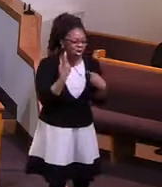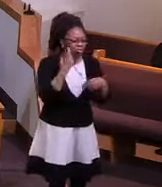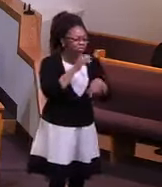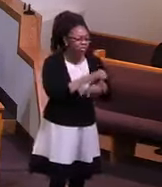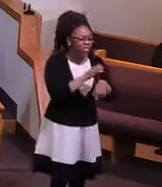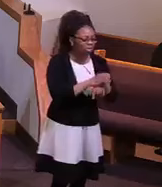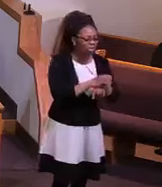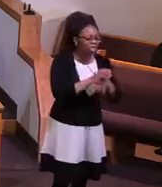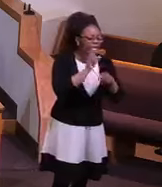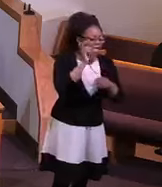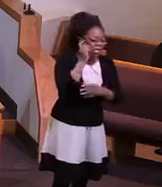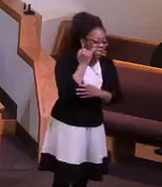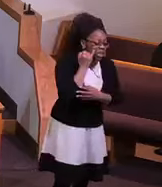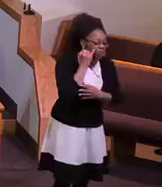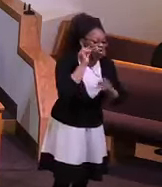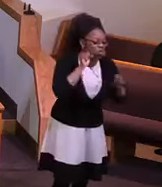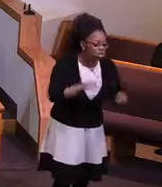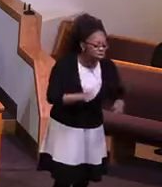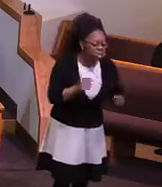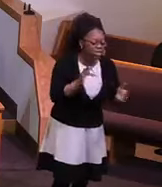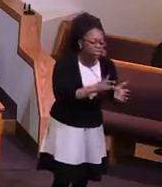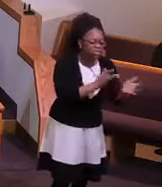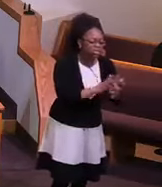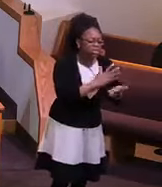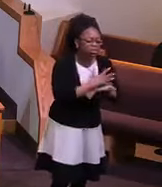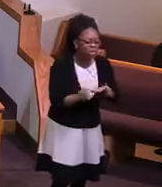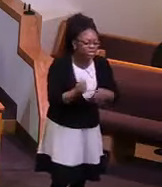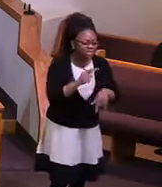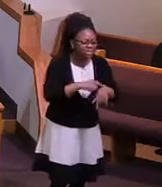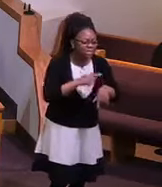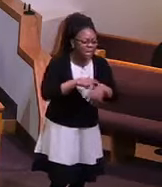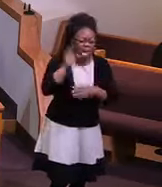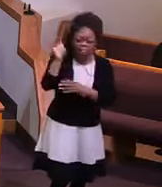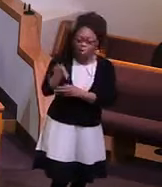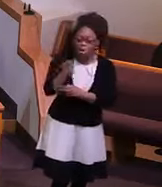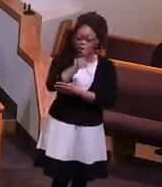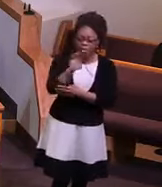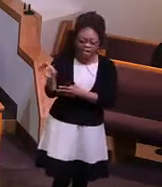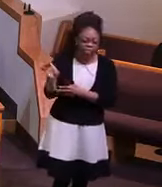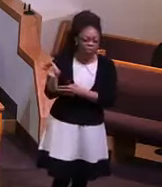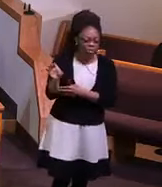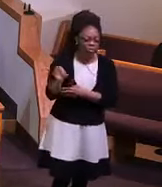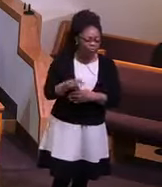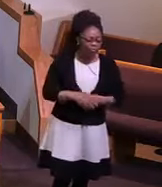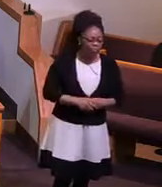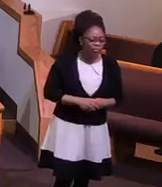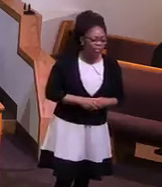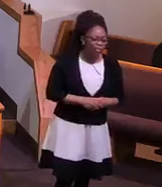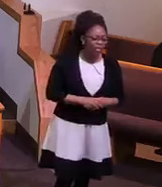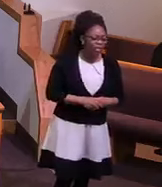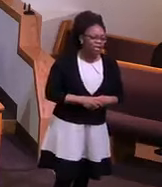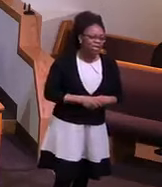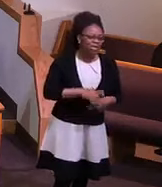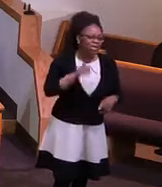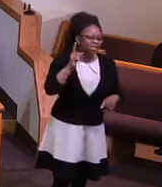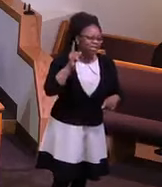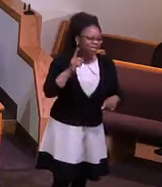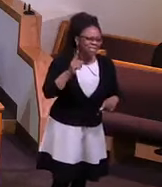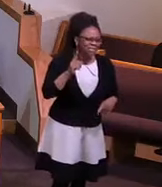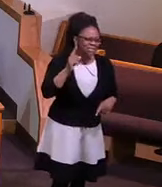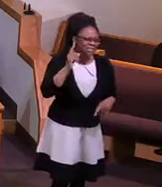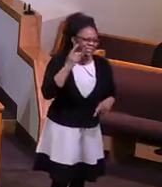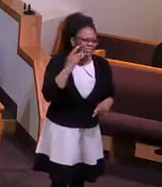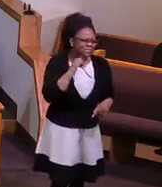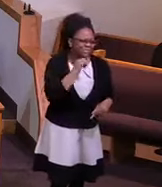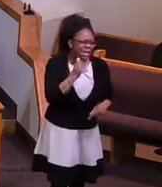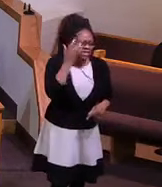his time and his life on Calvary. This makes about as much sense as taking a shower in order to take a bath.